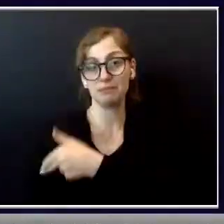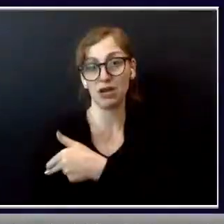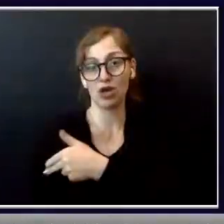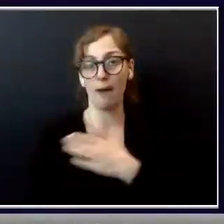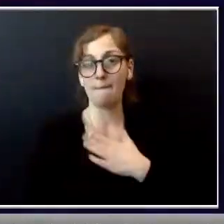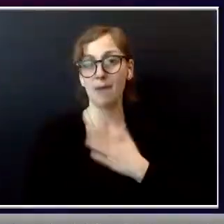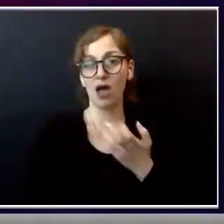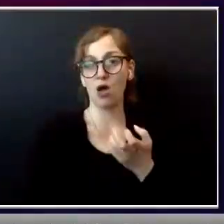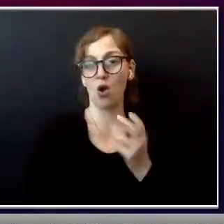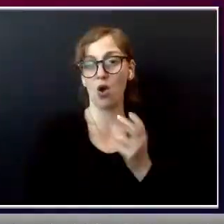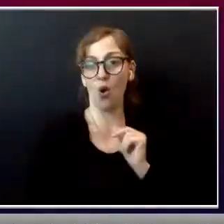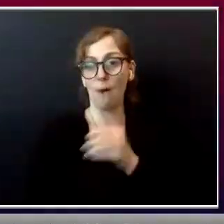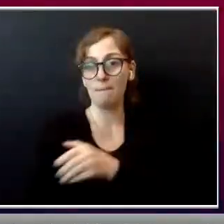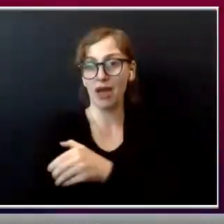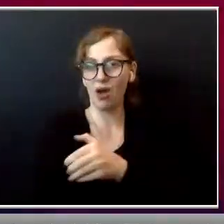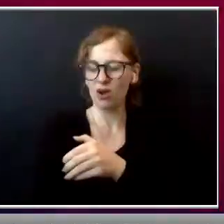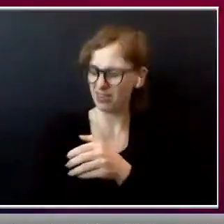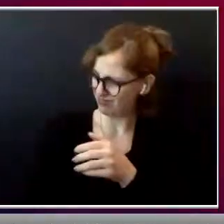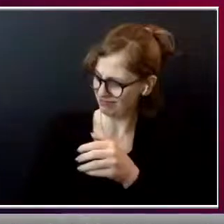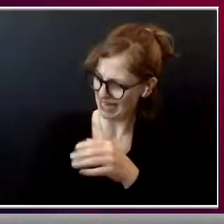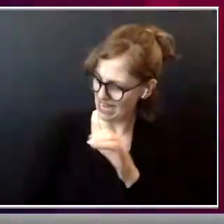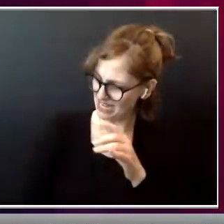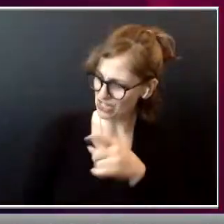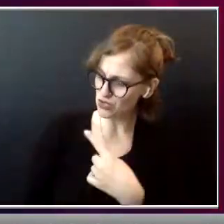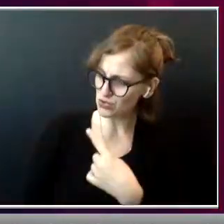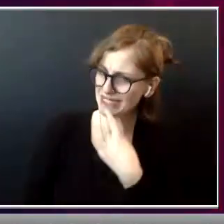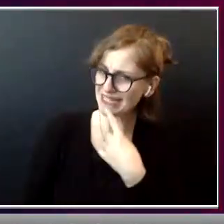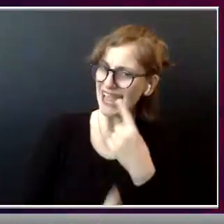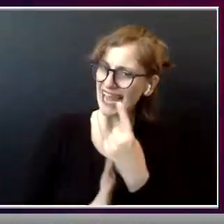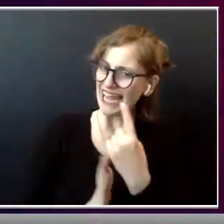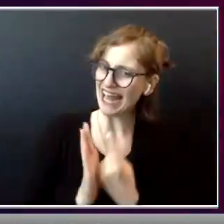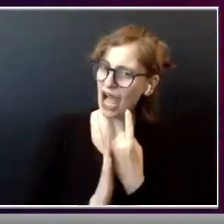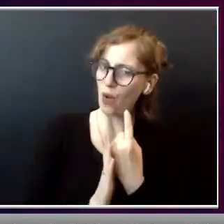It didn't go exactly like that. Within the day, one day.